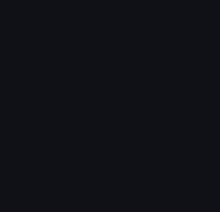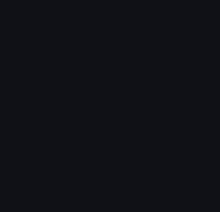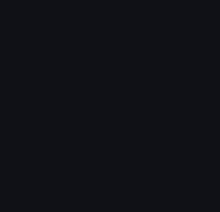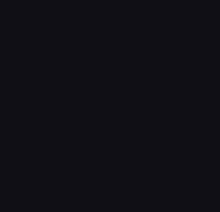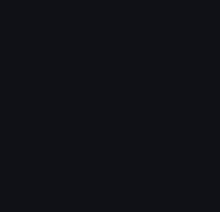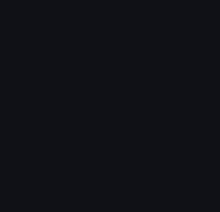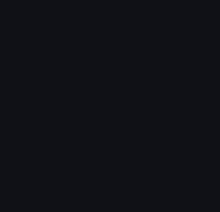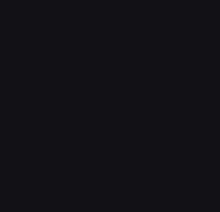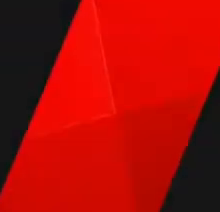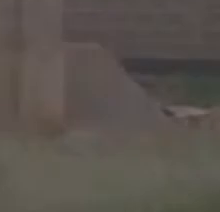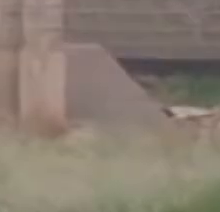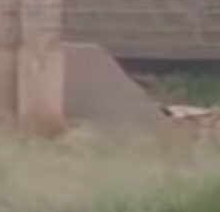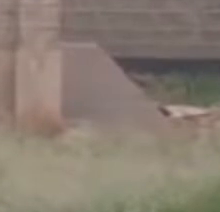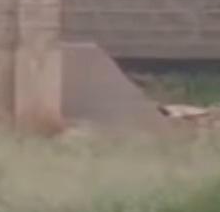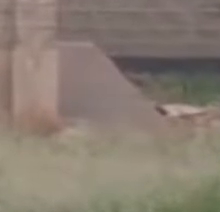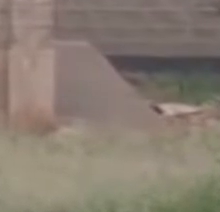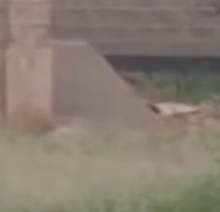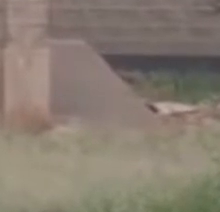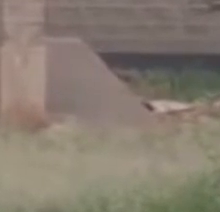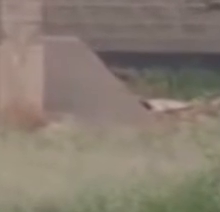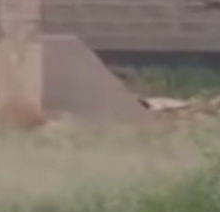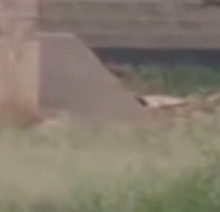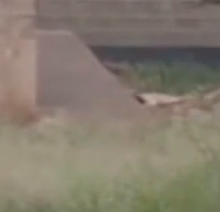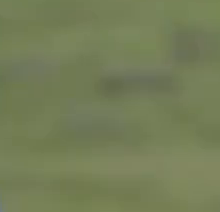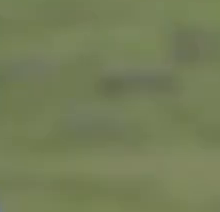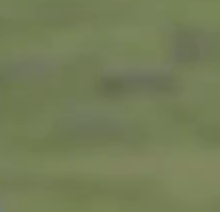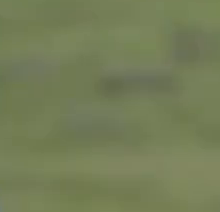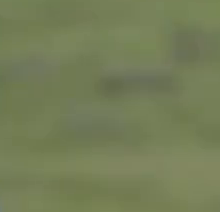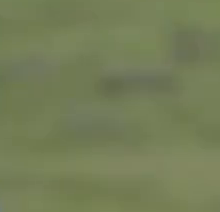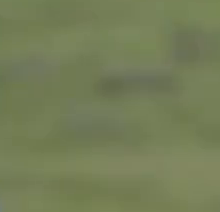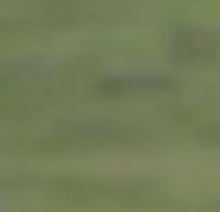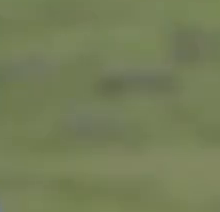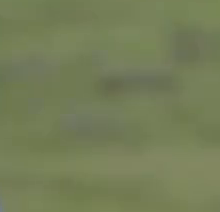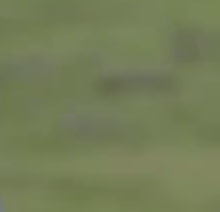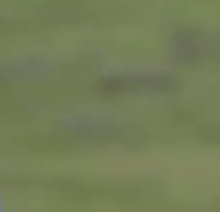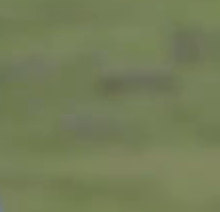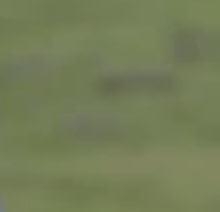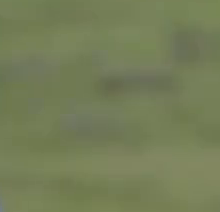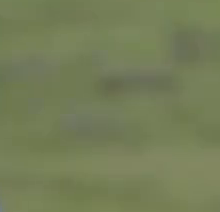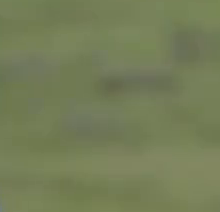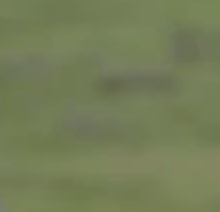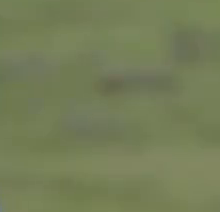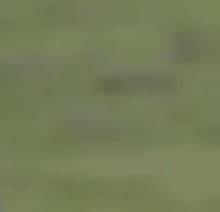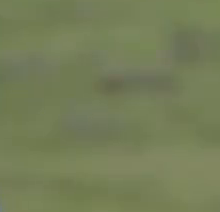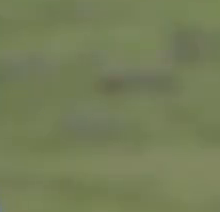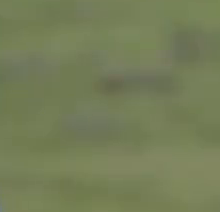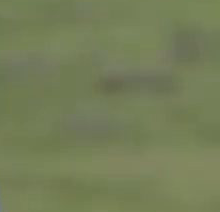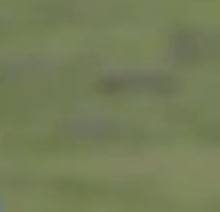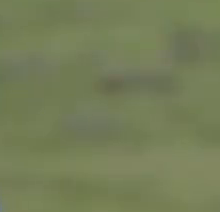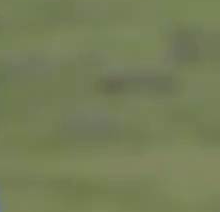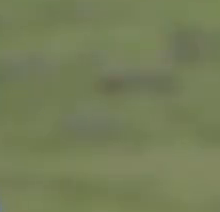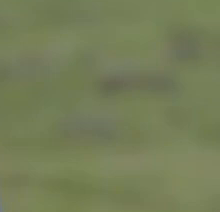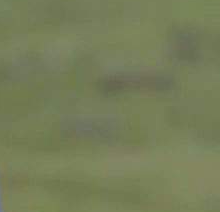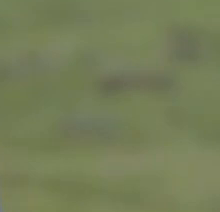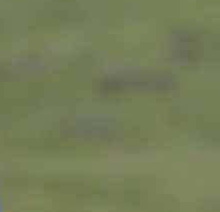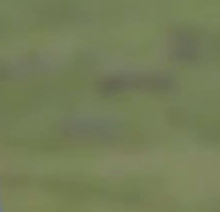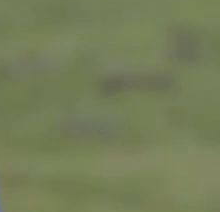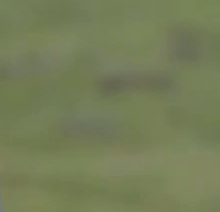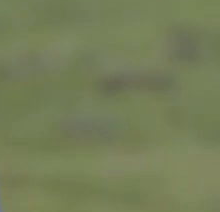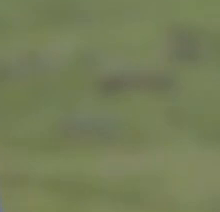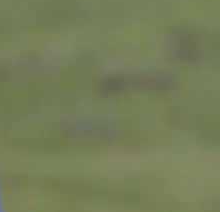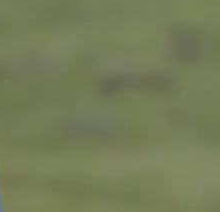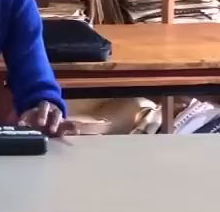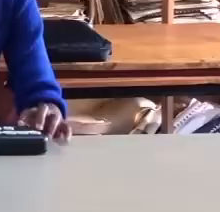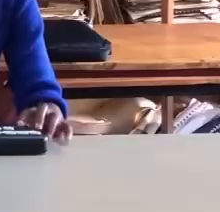If a blind person or low vision is given the opportunity, he can perform equally well or even